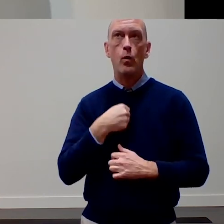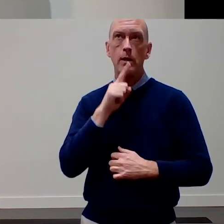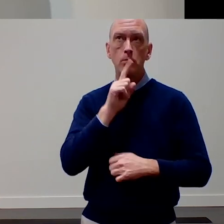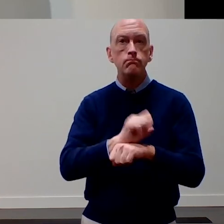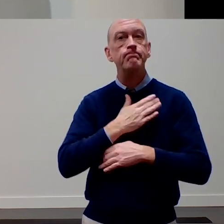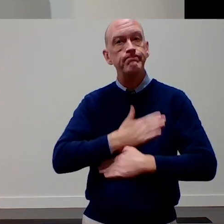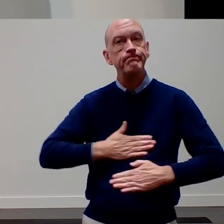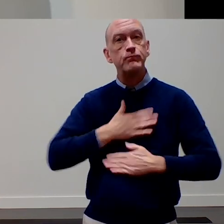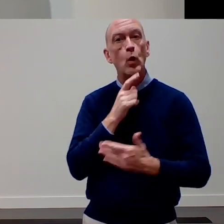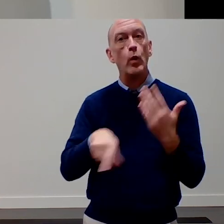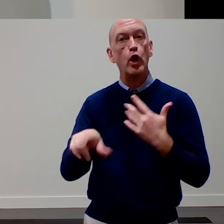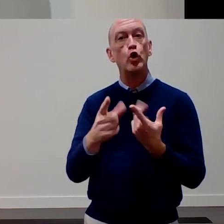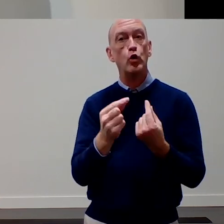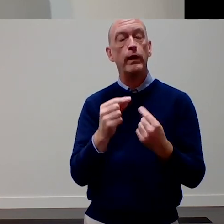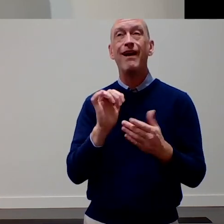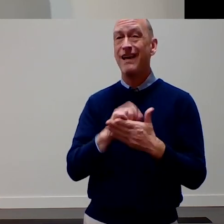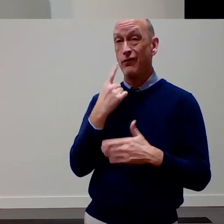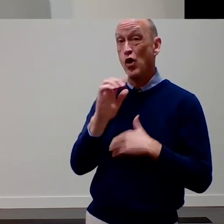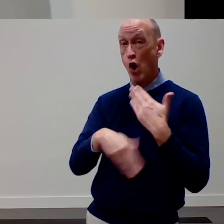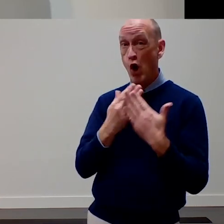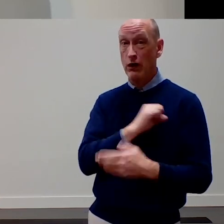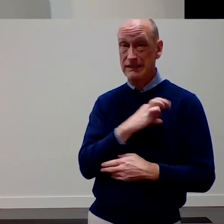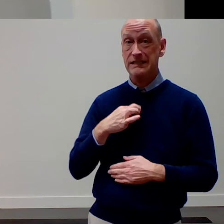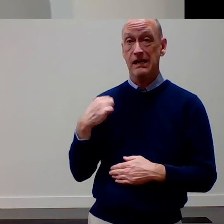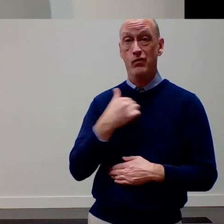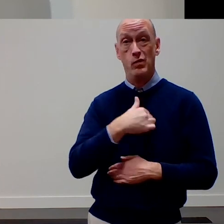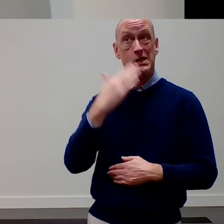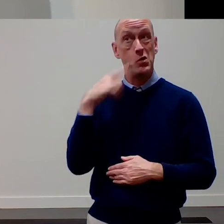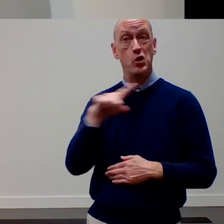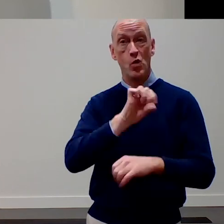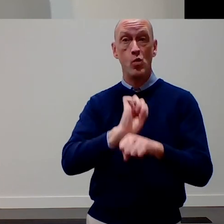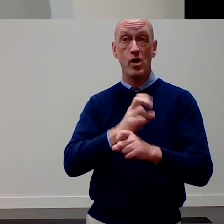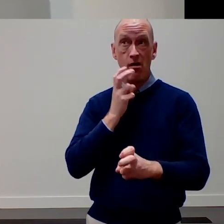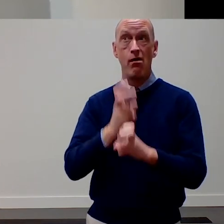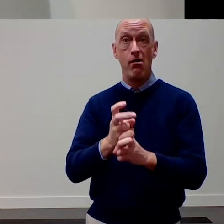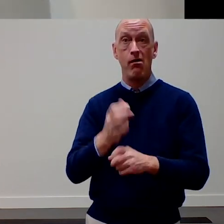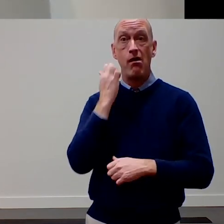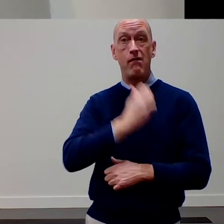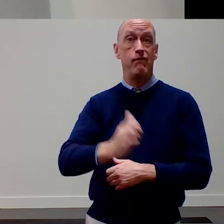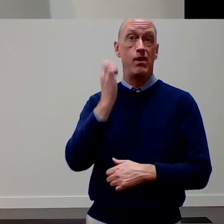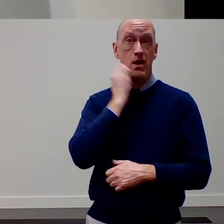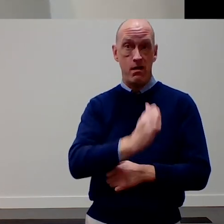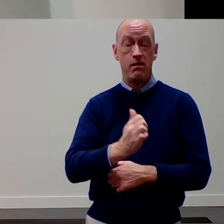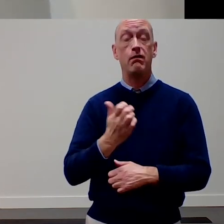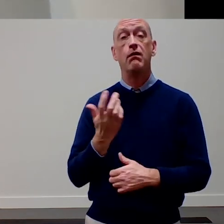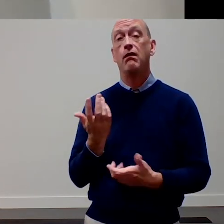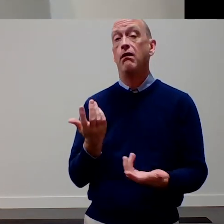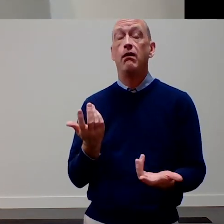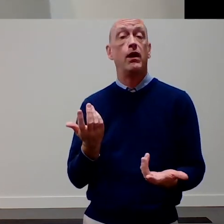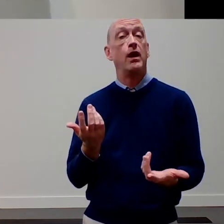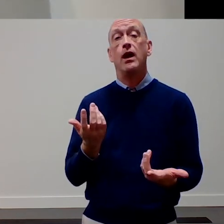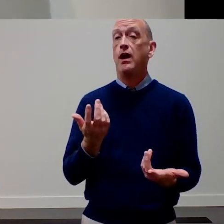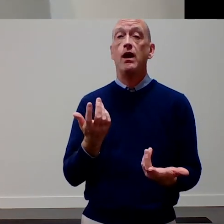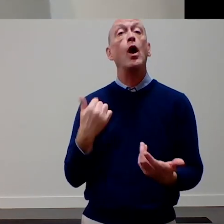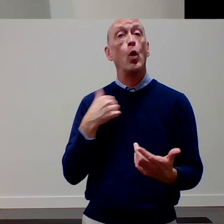provide transportation to students 2 miles or more away and get them to school on time? How will we cover our educators and